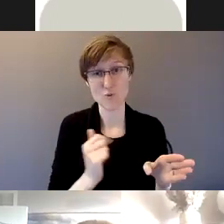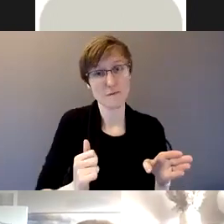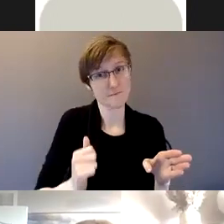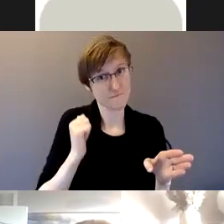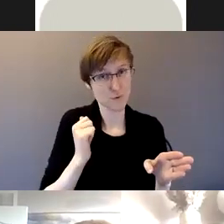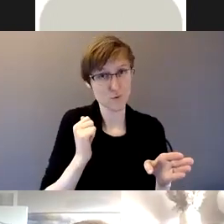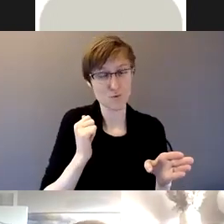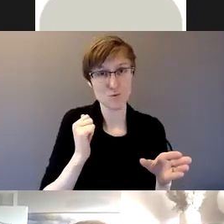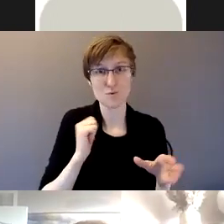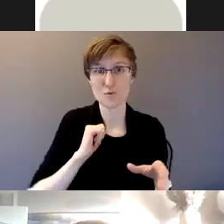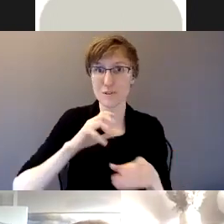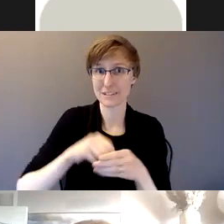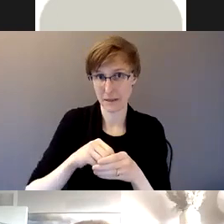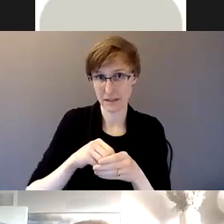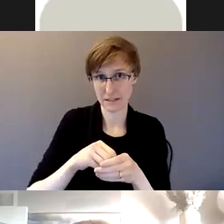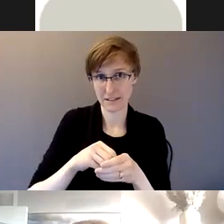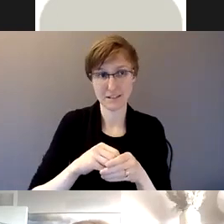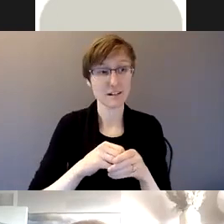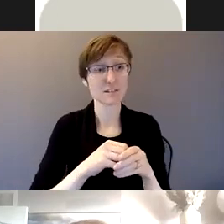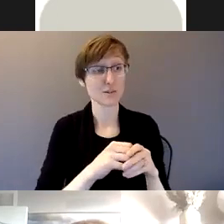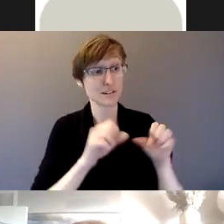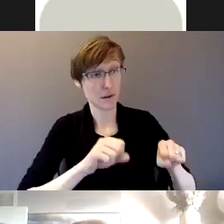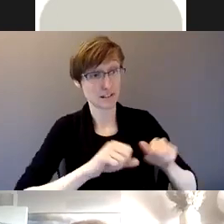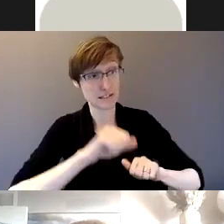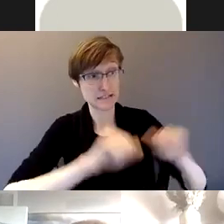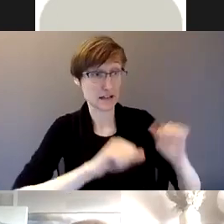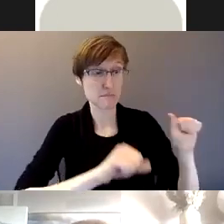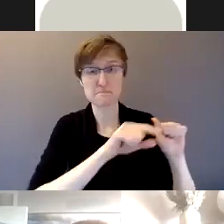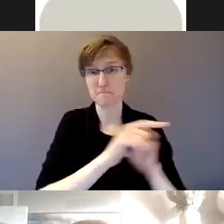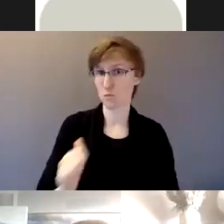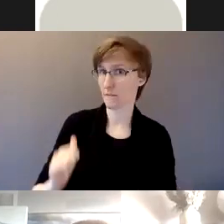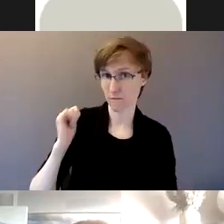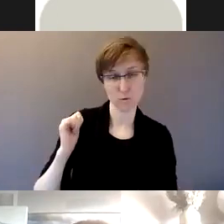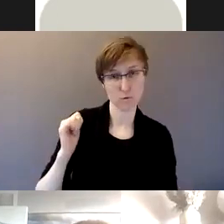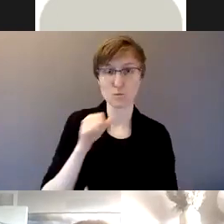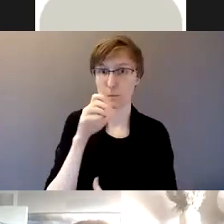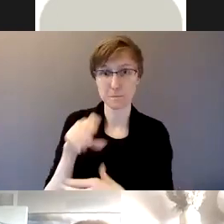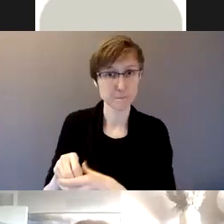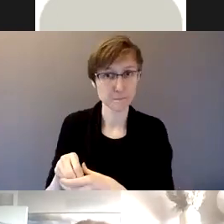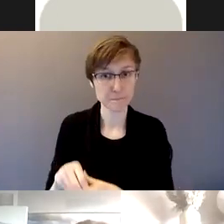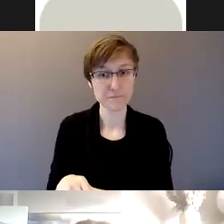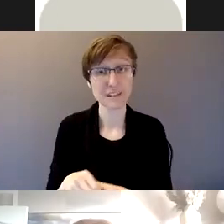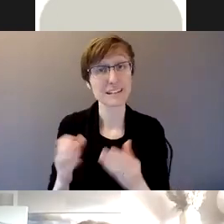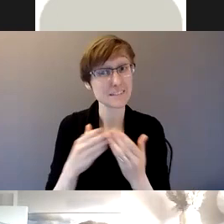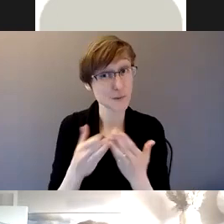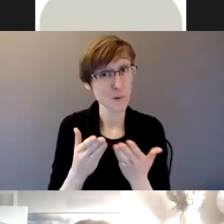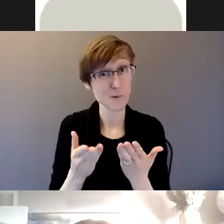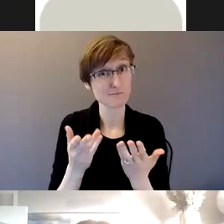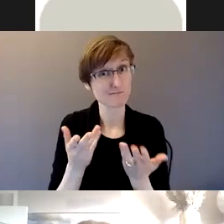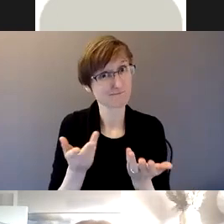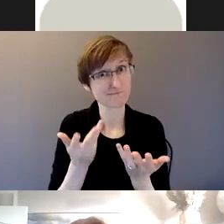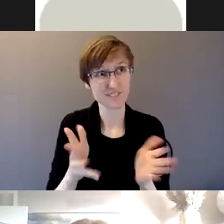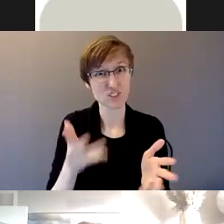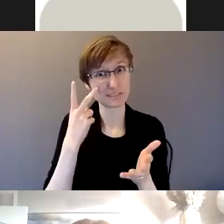the evidence medically has proved and provided that showing that they do need one? Well, that might be the time to call our